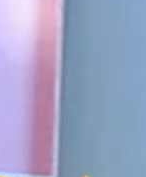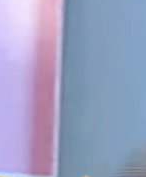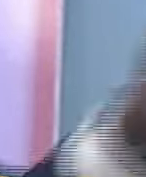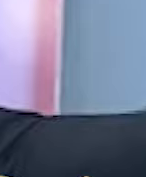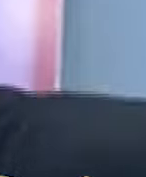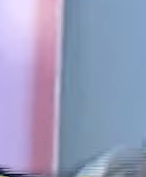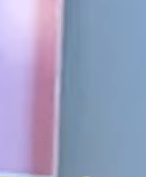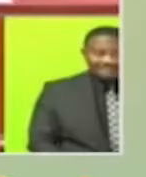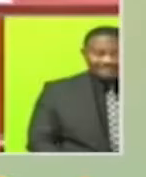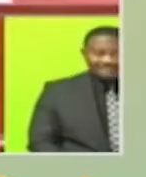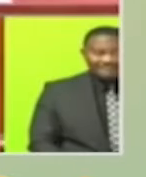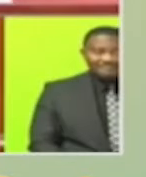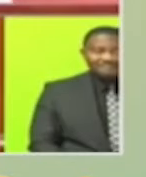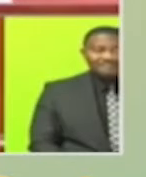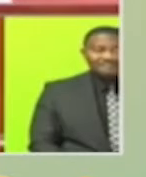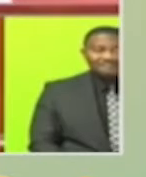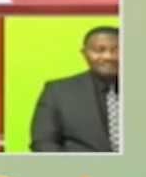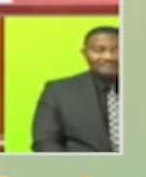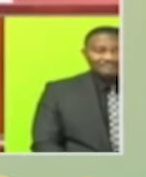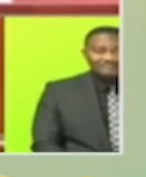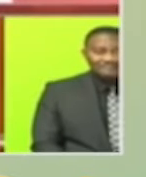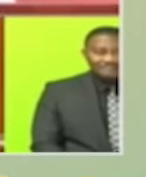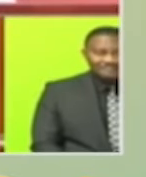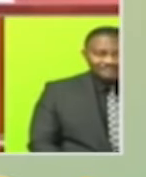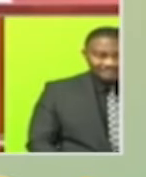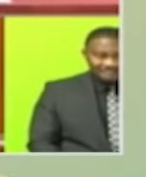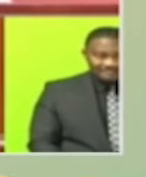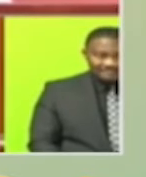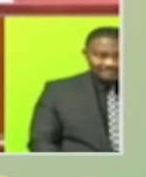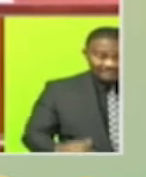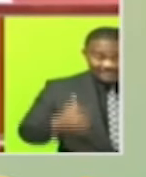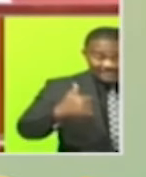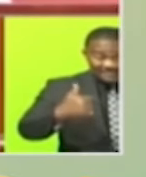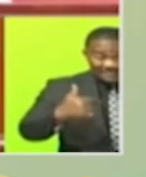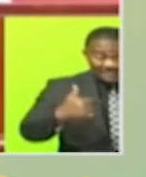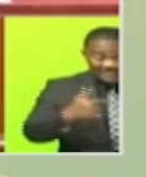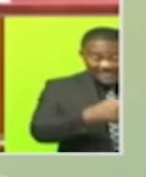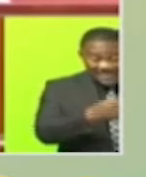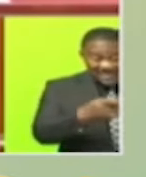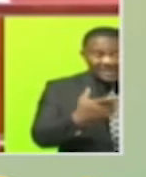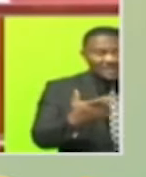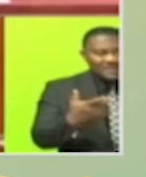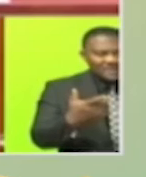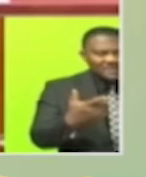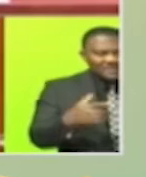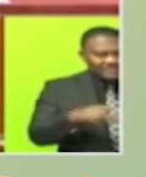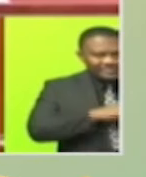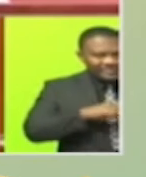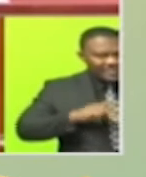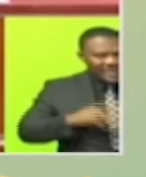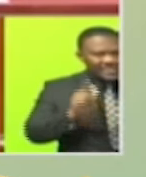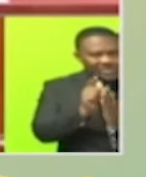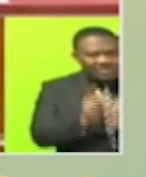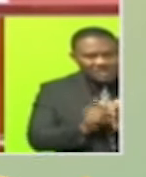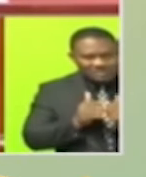letter. In their instance, are you saying that being copied and then also being given an opportunity for fair hearing are the same? No. Are they coterminous? No. If you see,